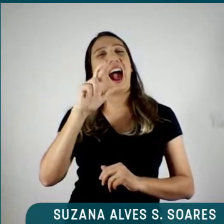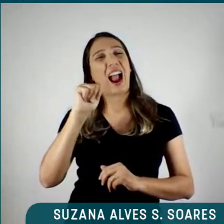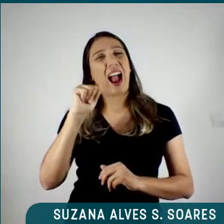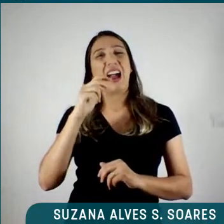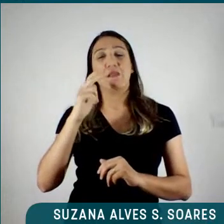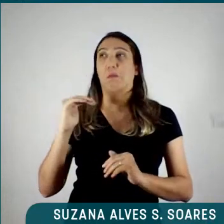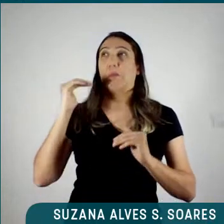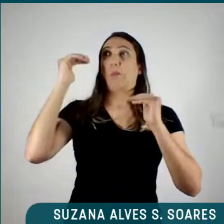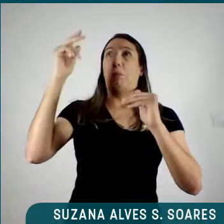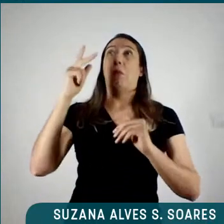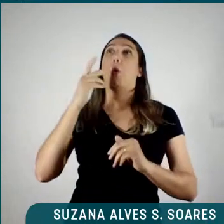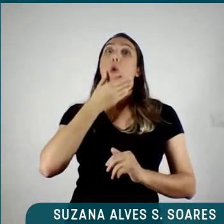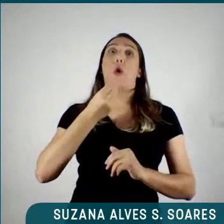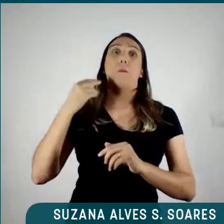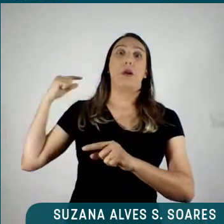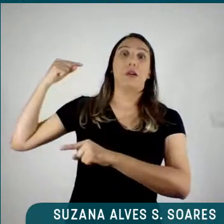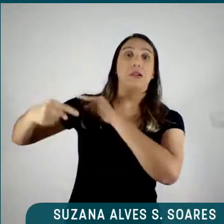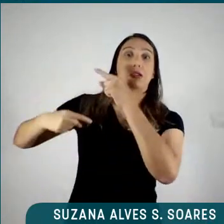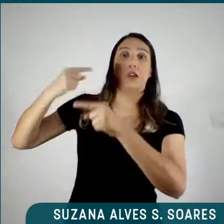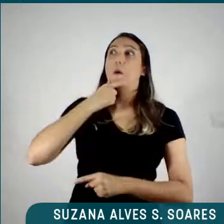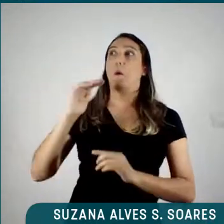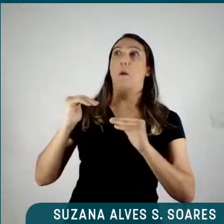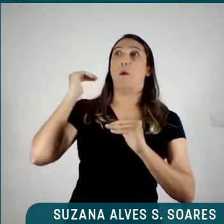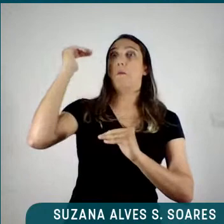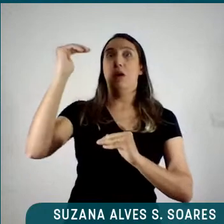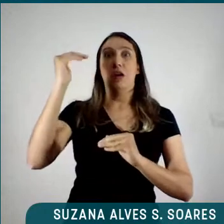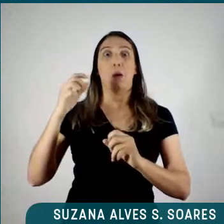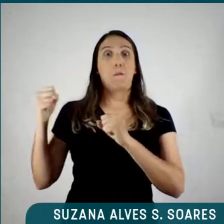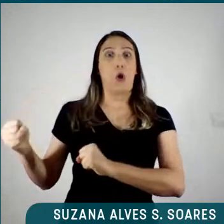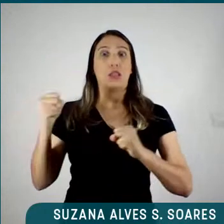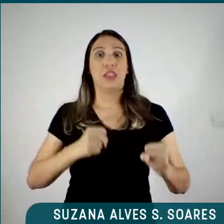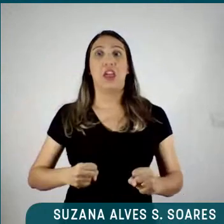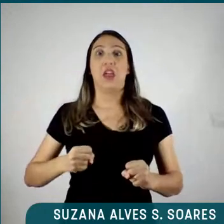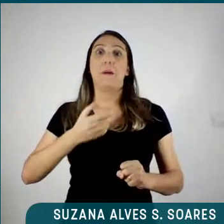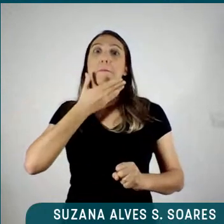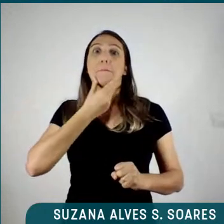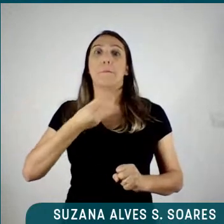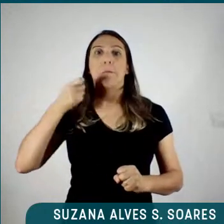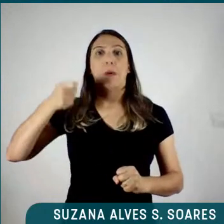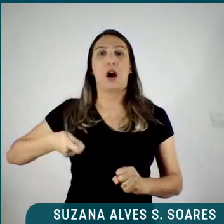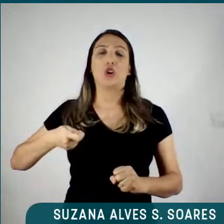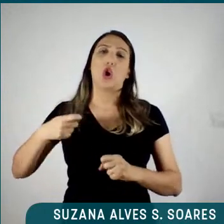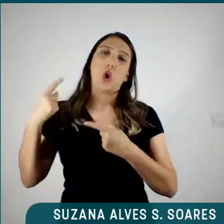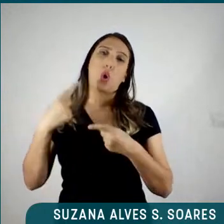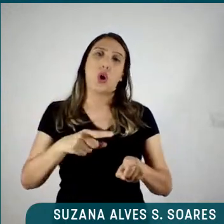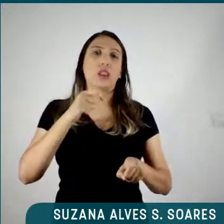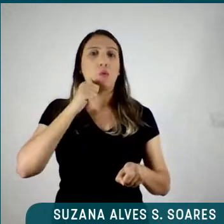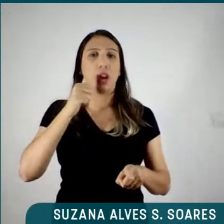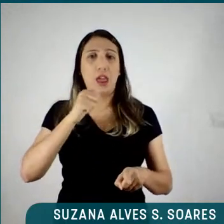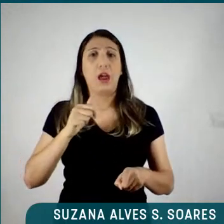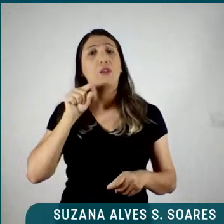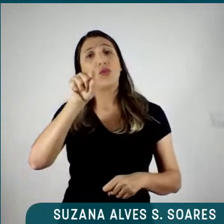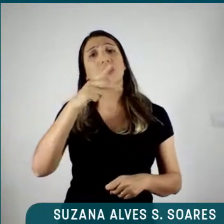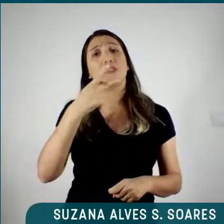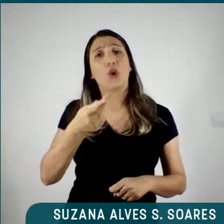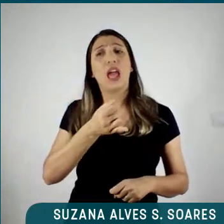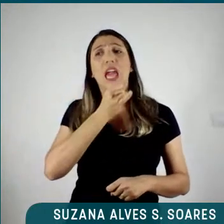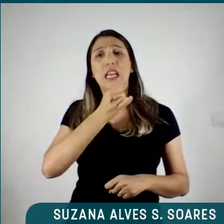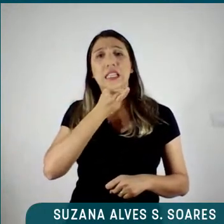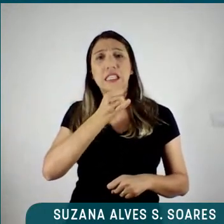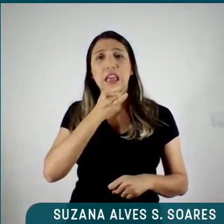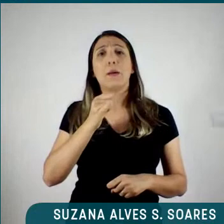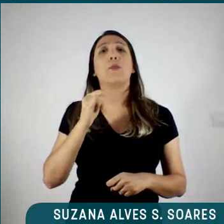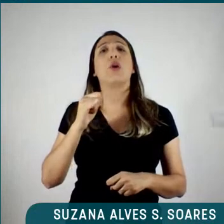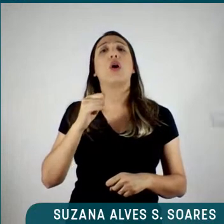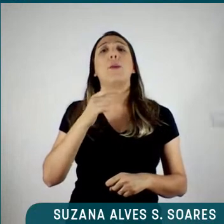patriarchal heritage. And I'm not talking just about a hegemony of males and the masculine